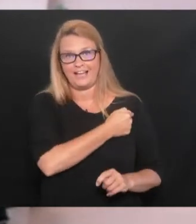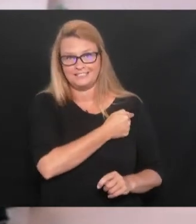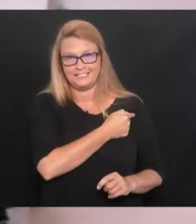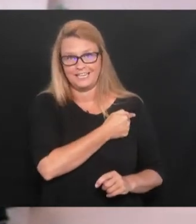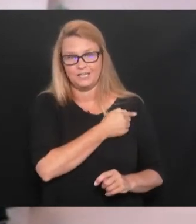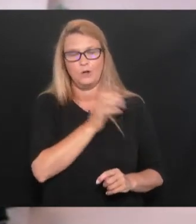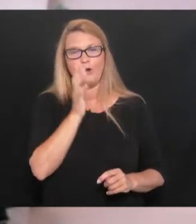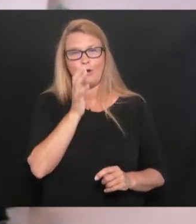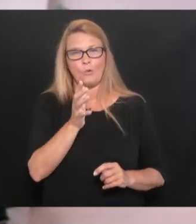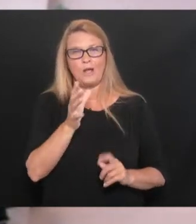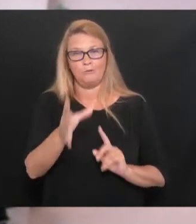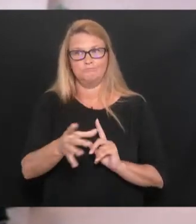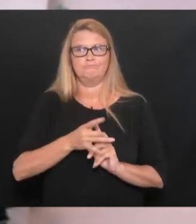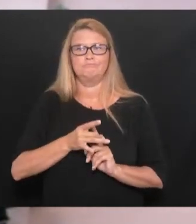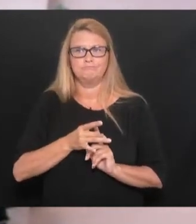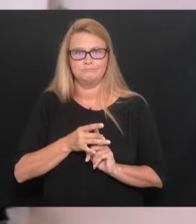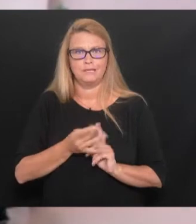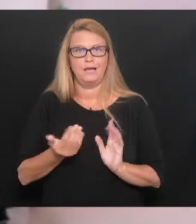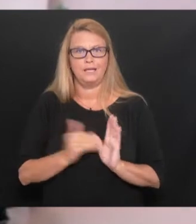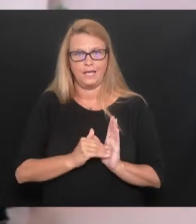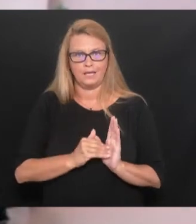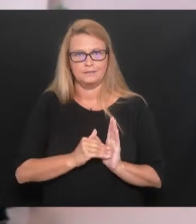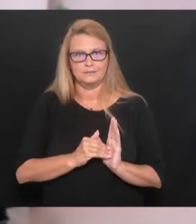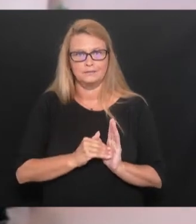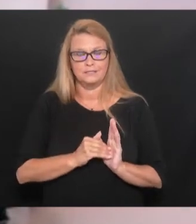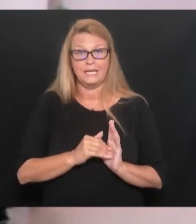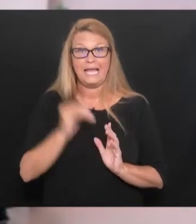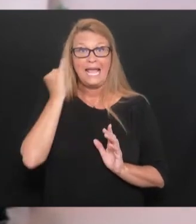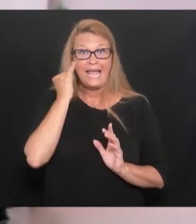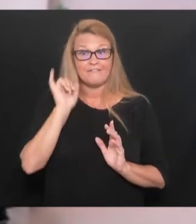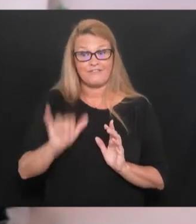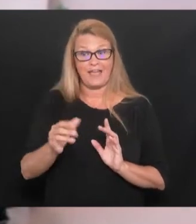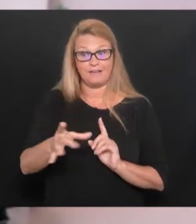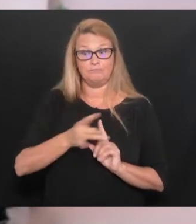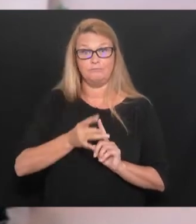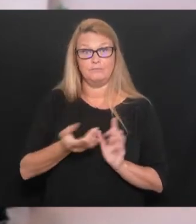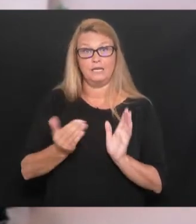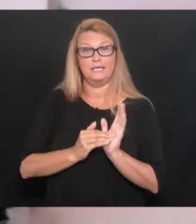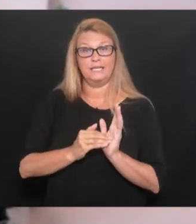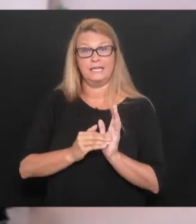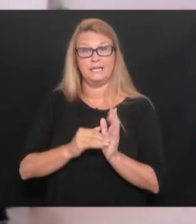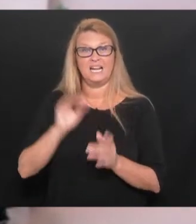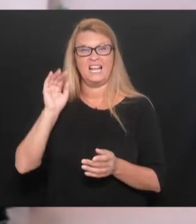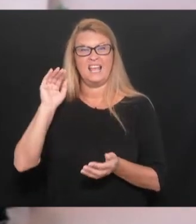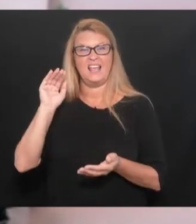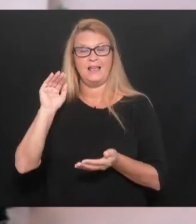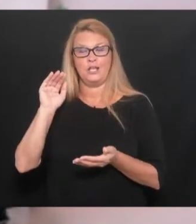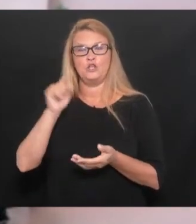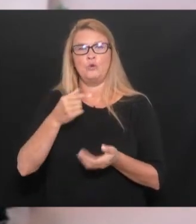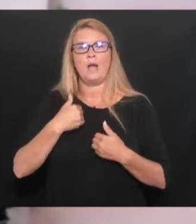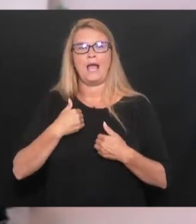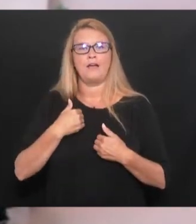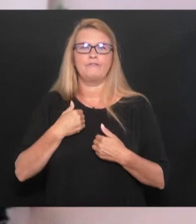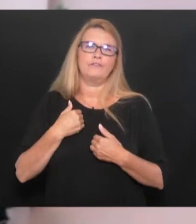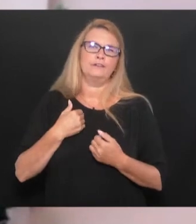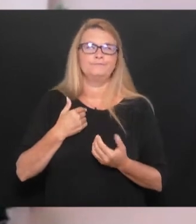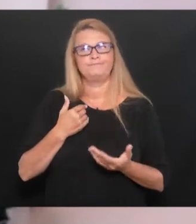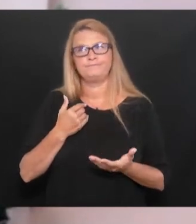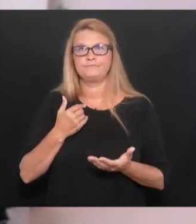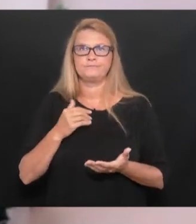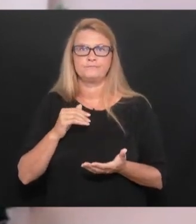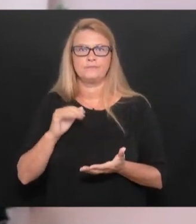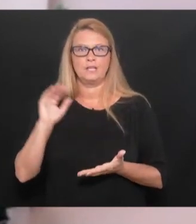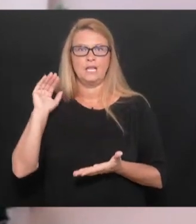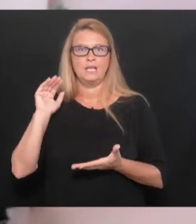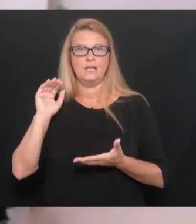will get reinfected. If you get reinfected, though, the amount of virus in your nose is as they found the same